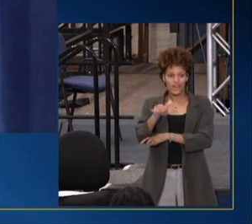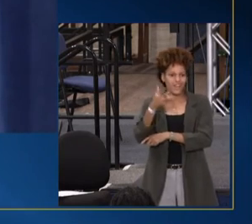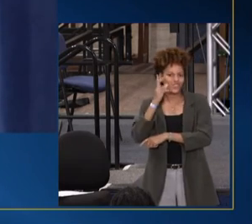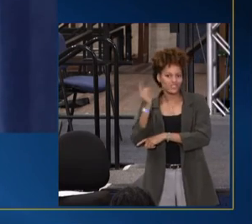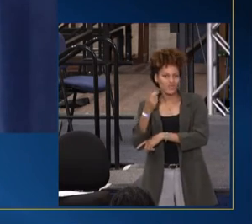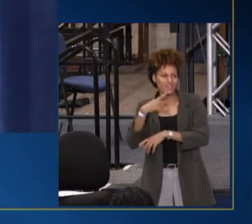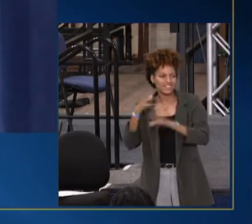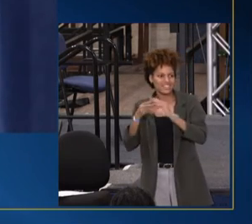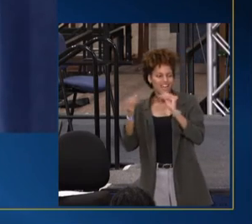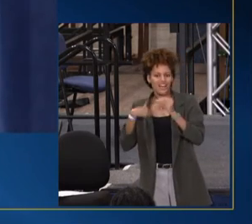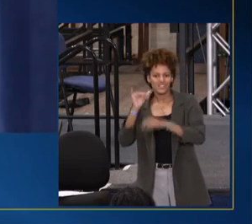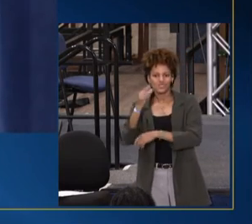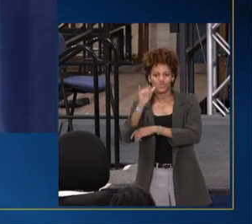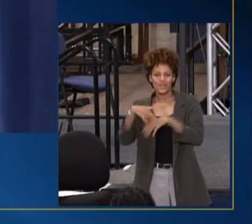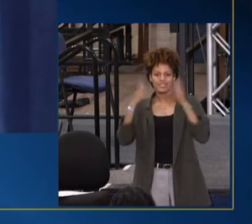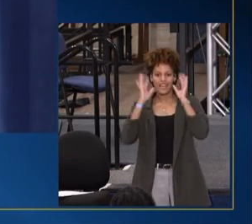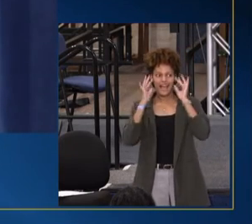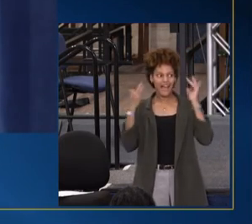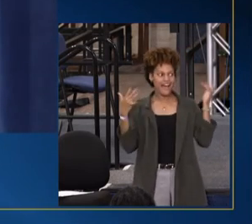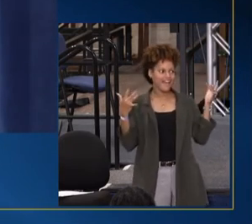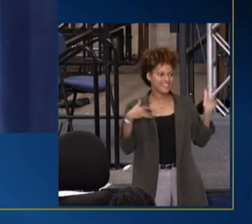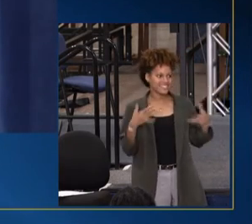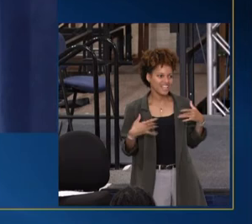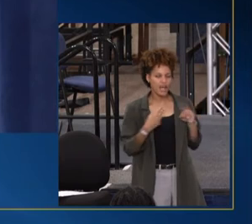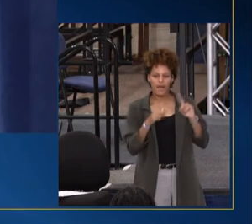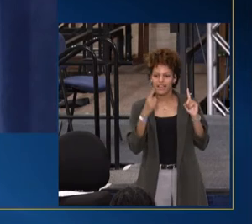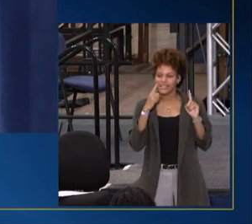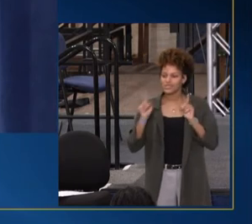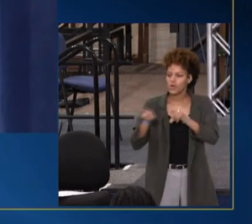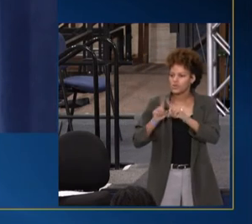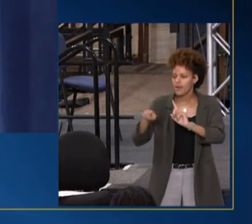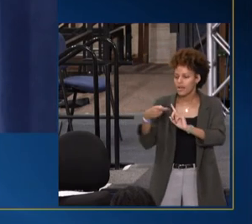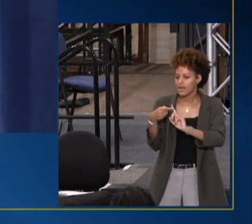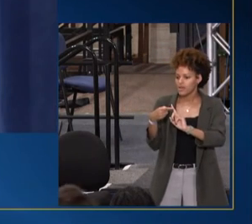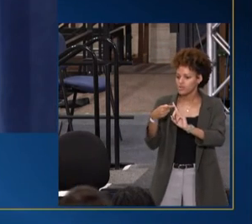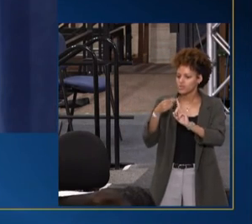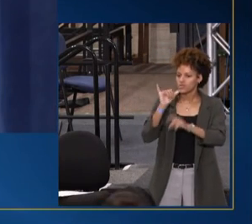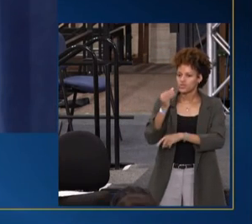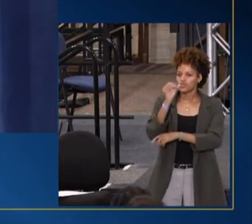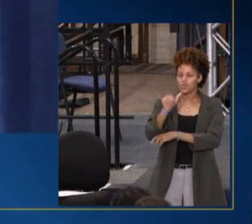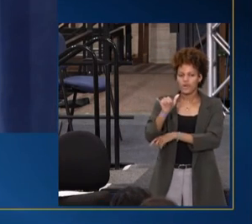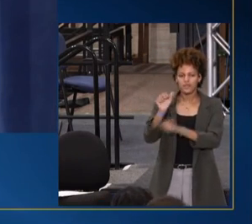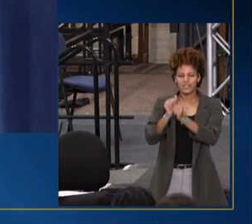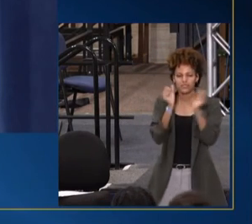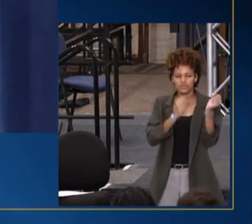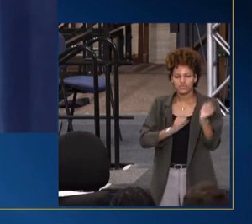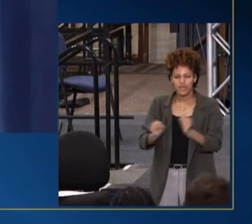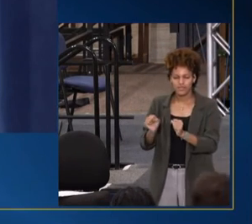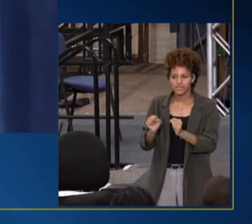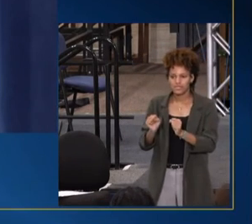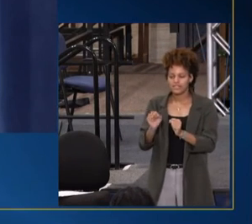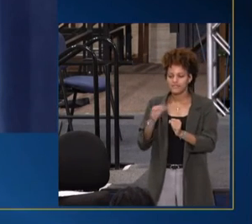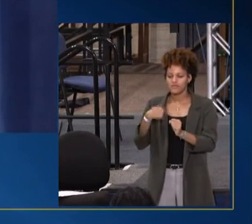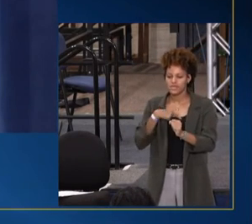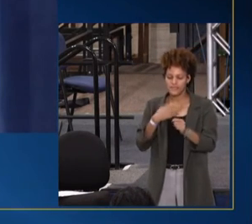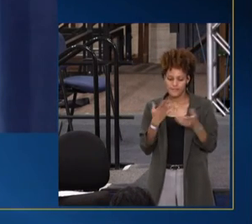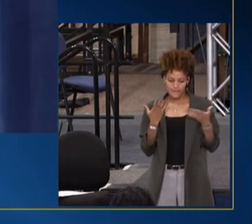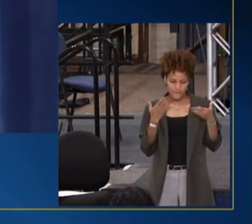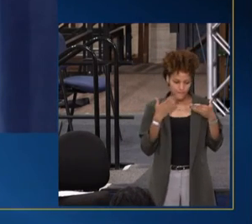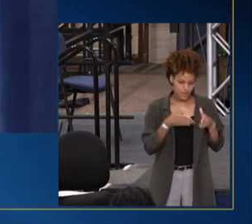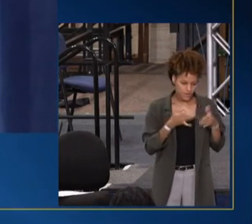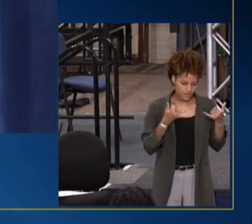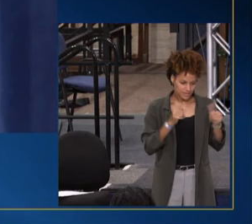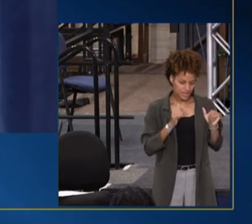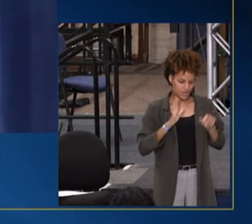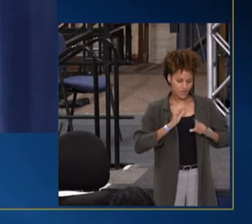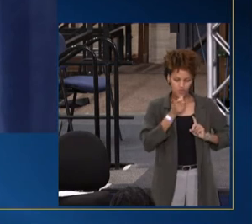panel. My ears started to ring. And I also think it's about joy as a strategy. Because when we lean into who we are authentically,